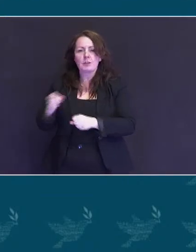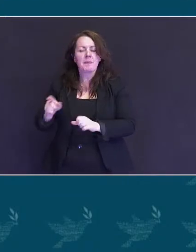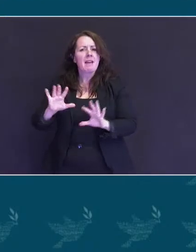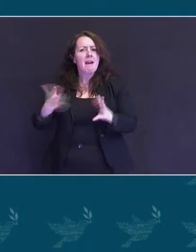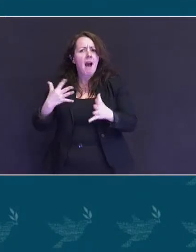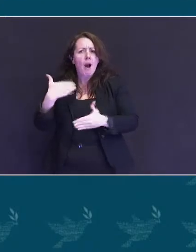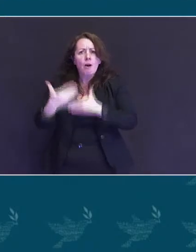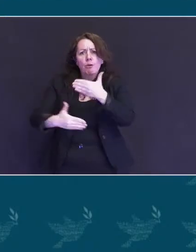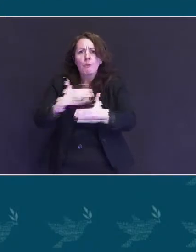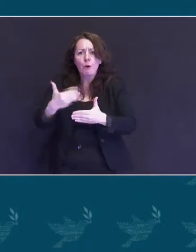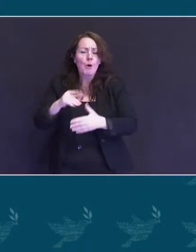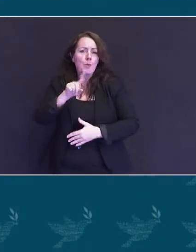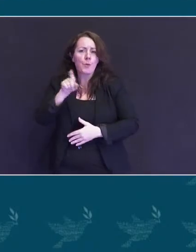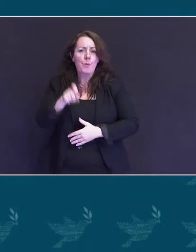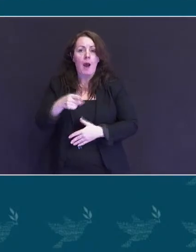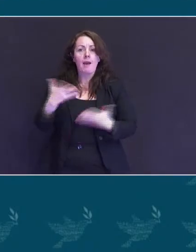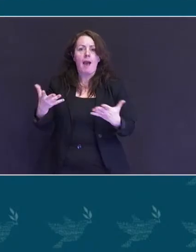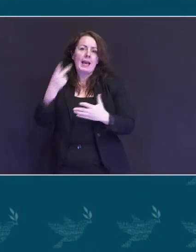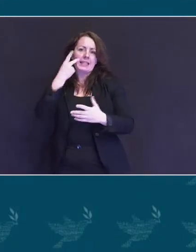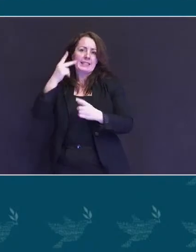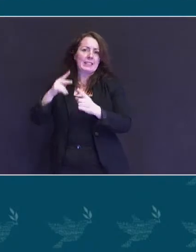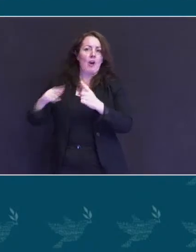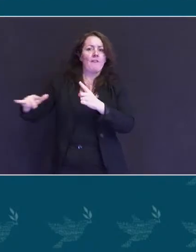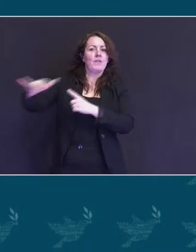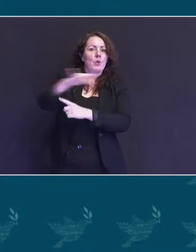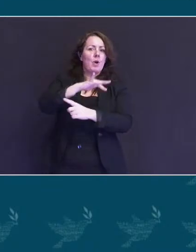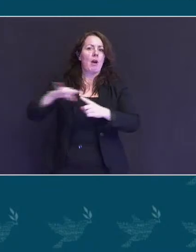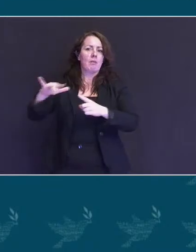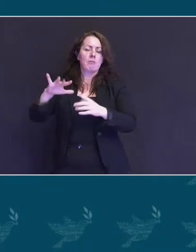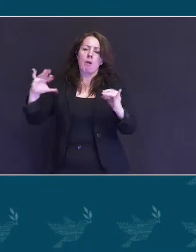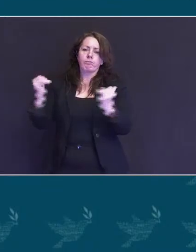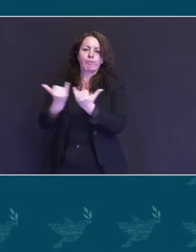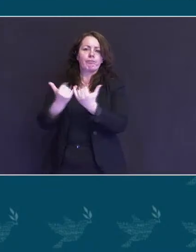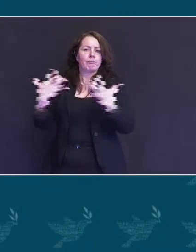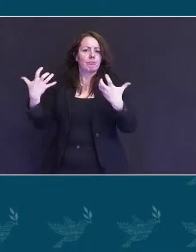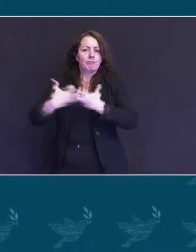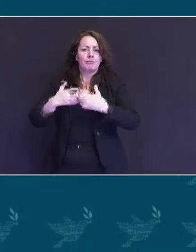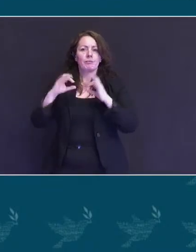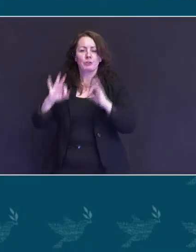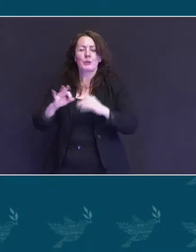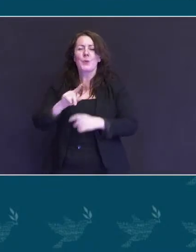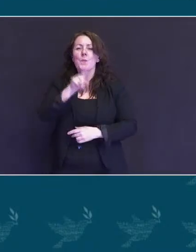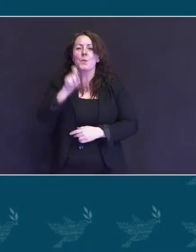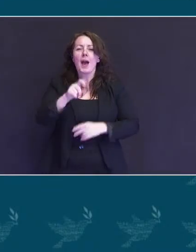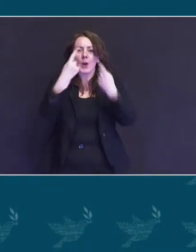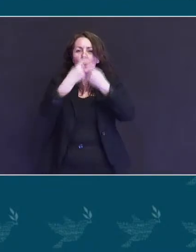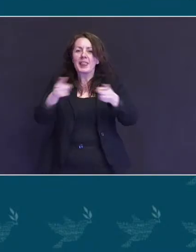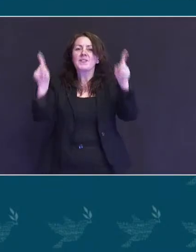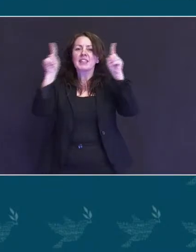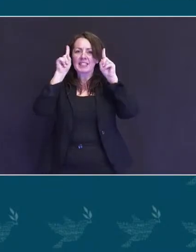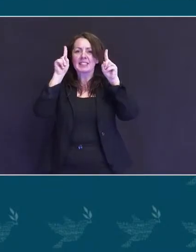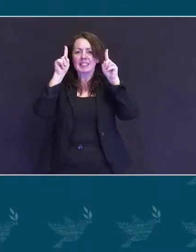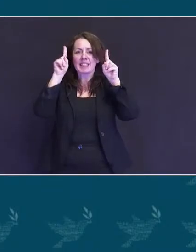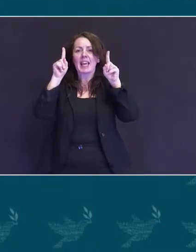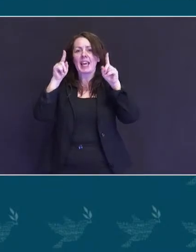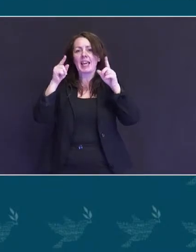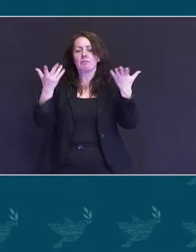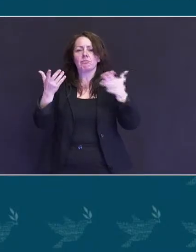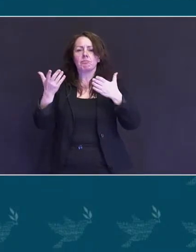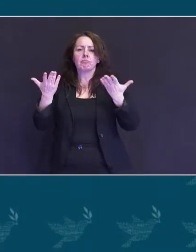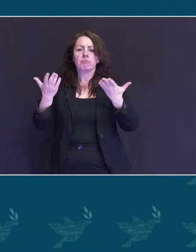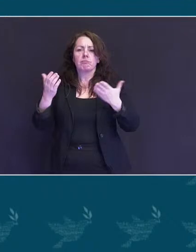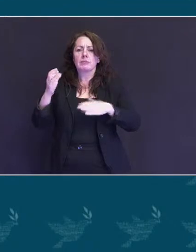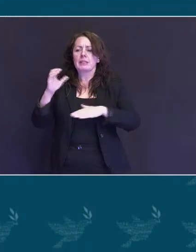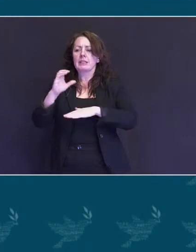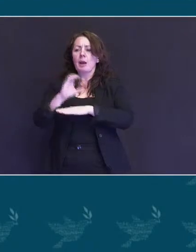languages. And we've continued this work because we had a favorable environment. First, within our university and